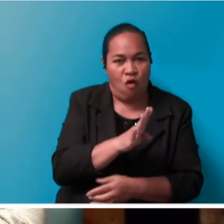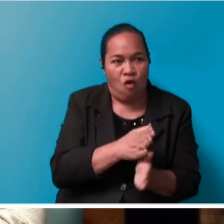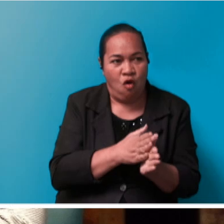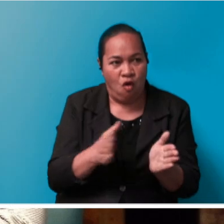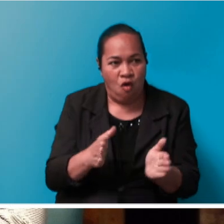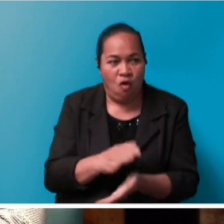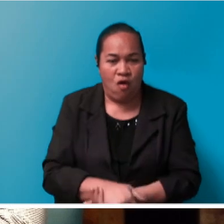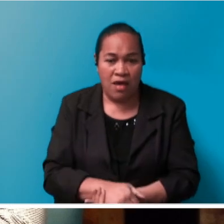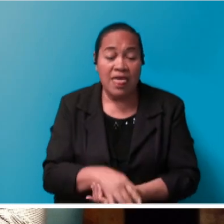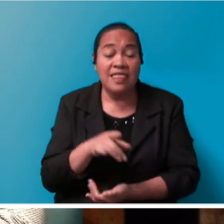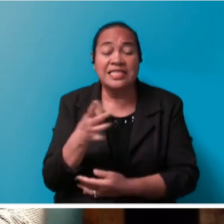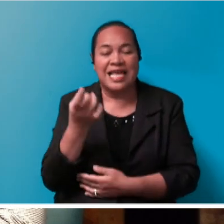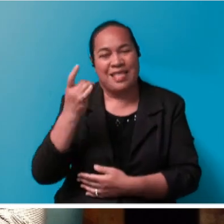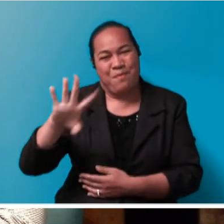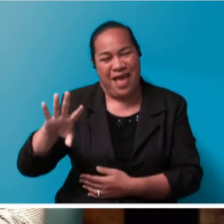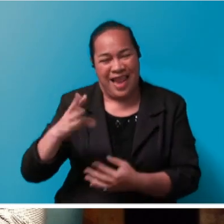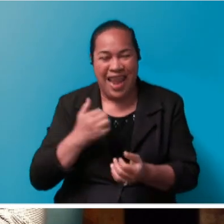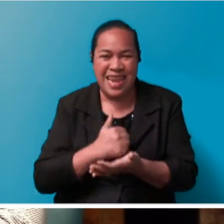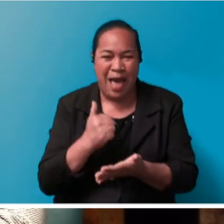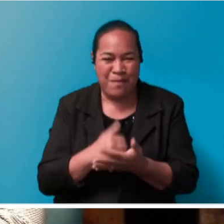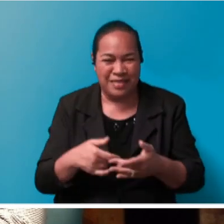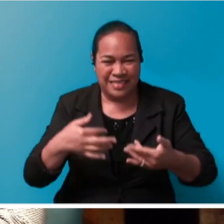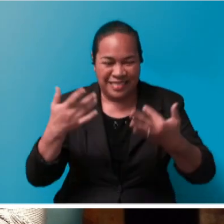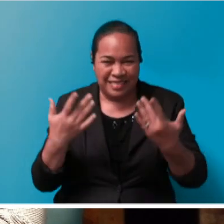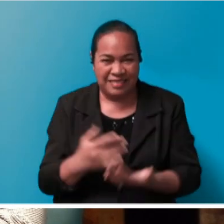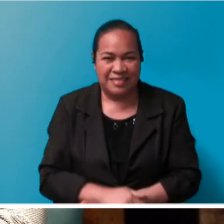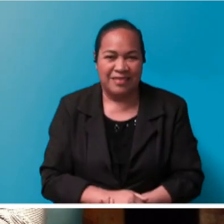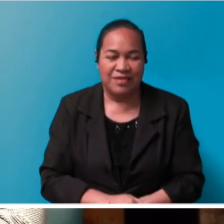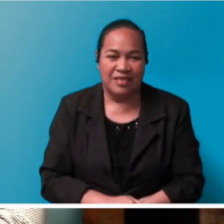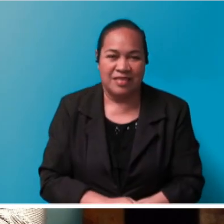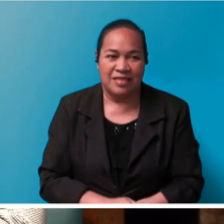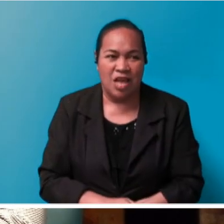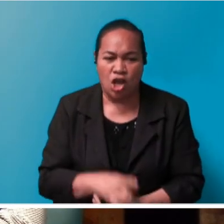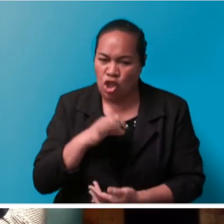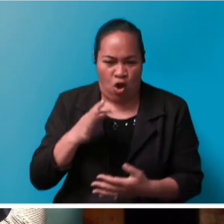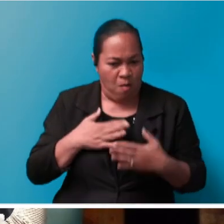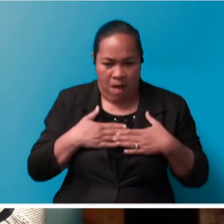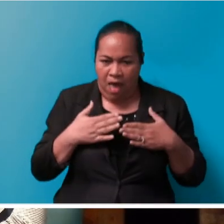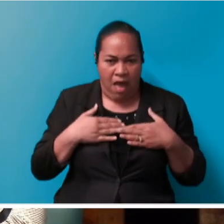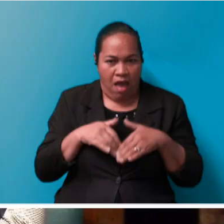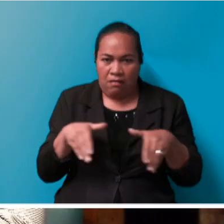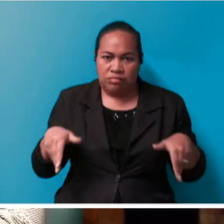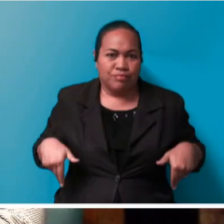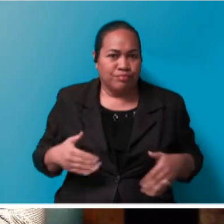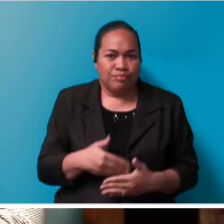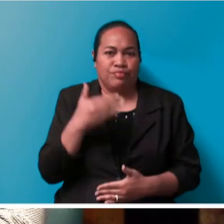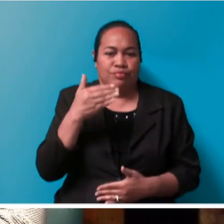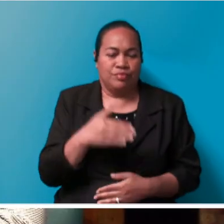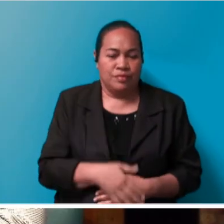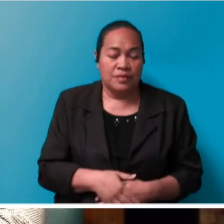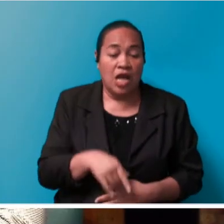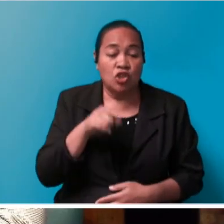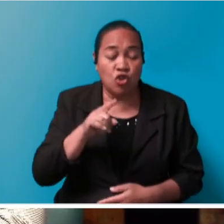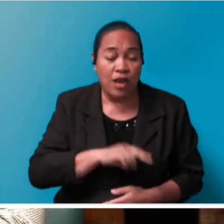is independent figures, Honorable Kumar. This is independent figures. These are not my figures. Mr. Speaker,